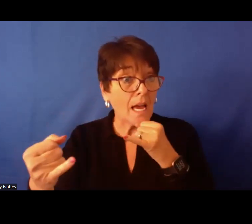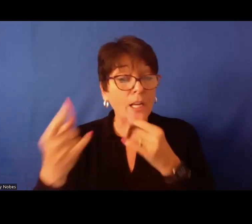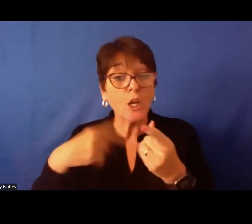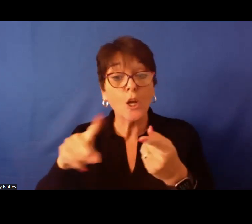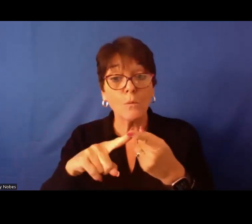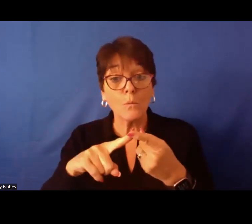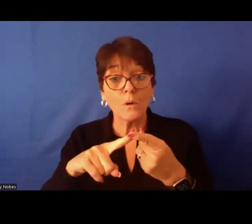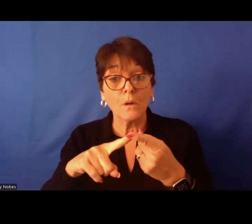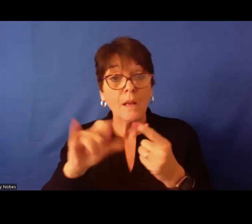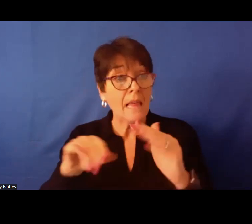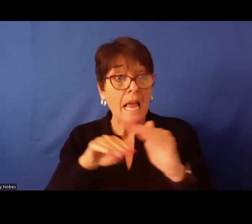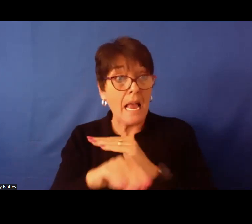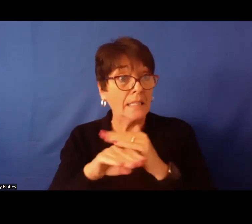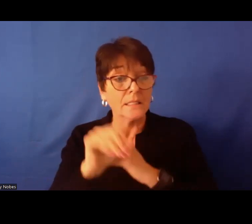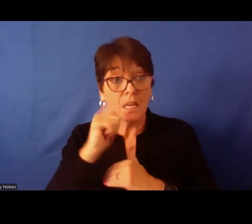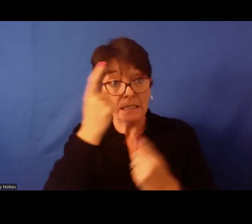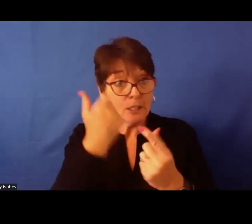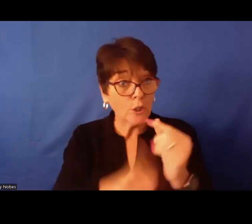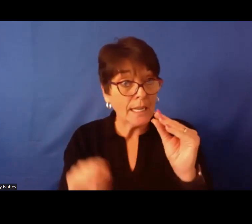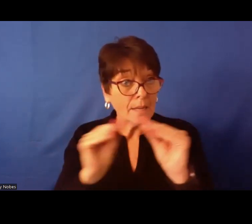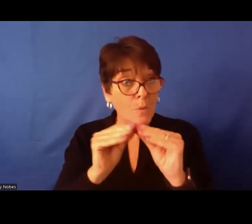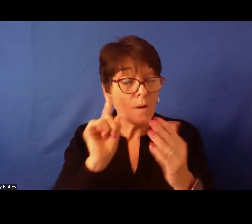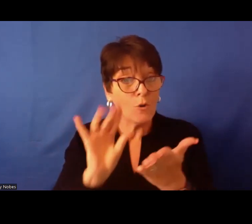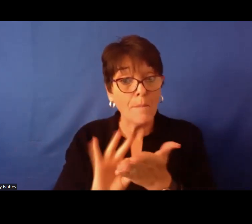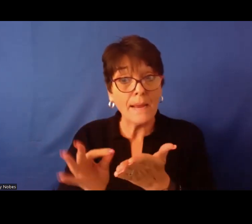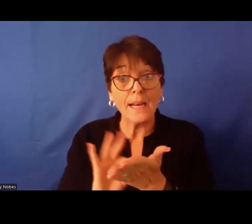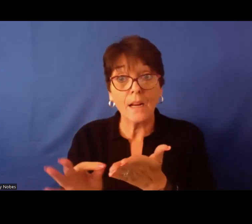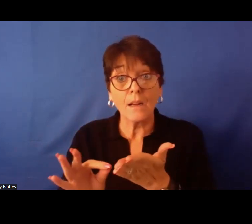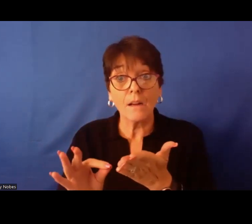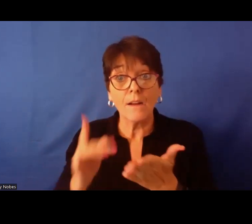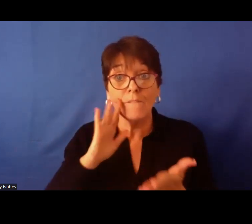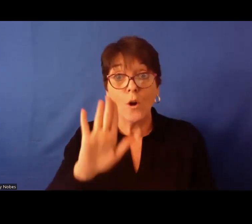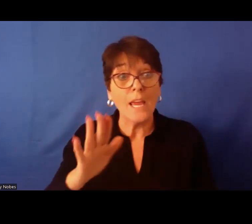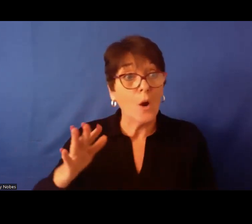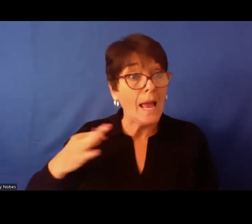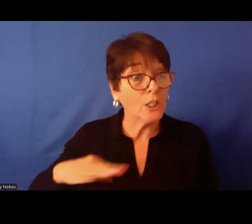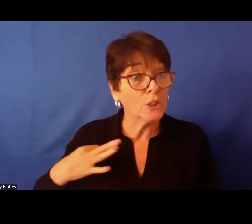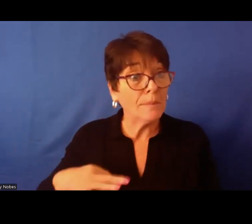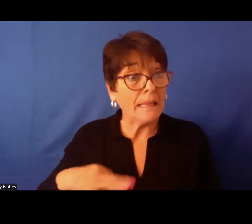assets is not going to be considered anymore for medical eligibility?